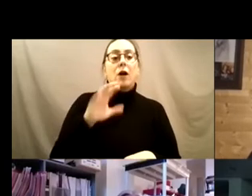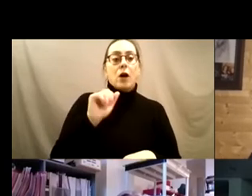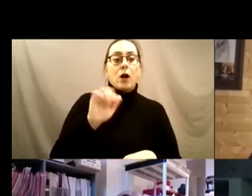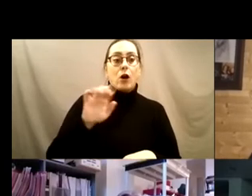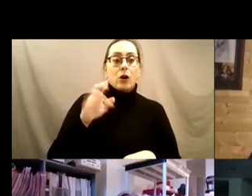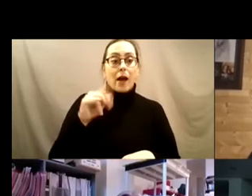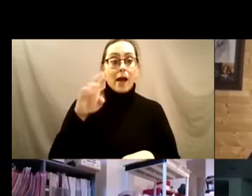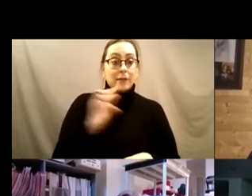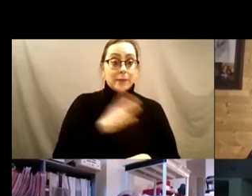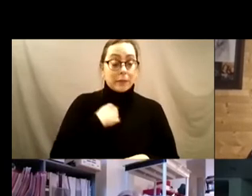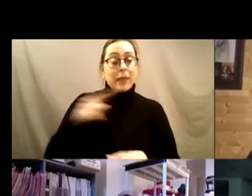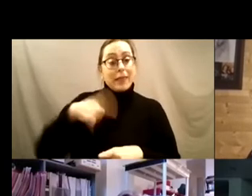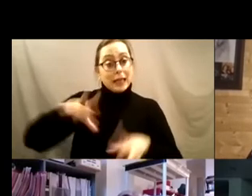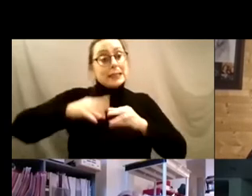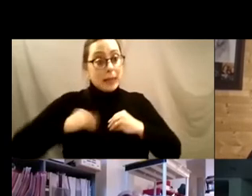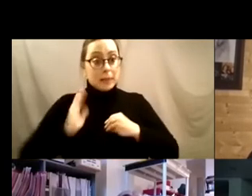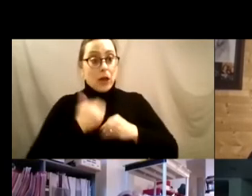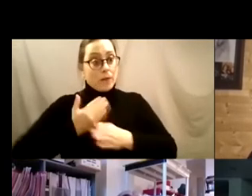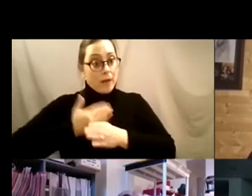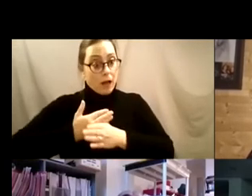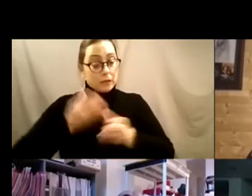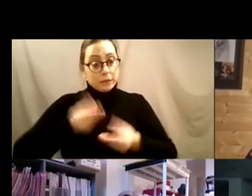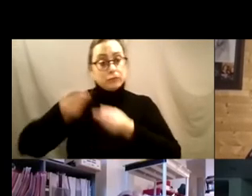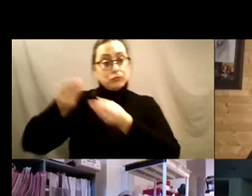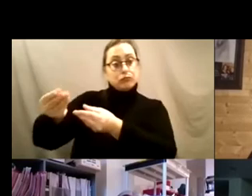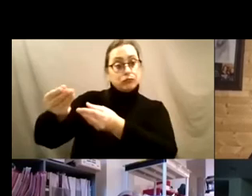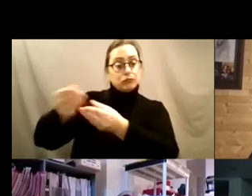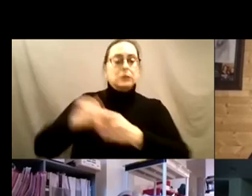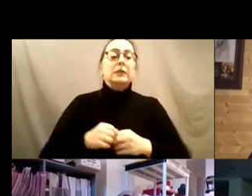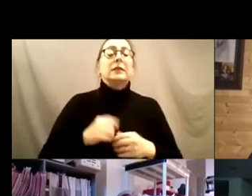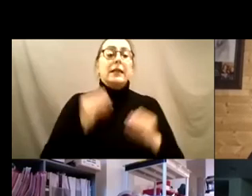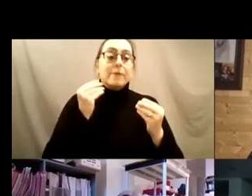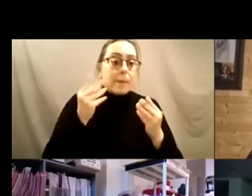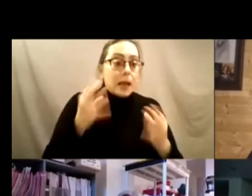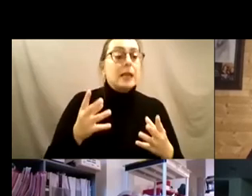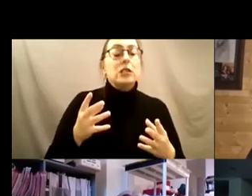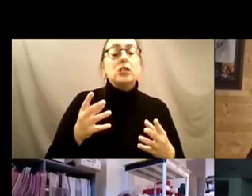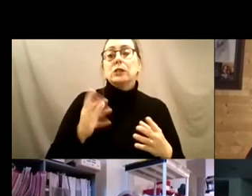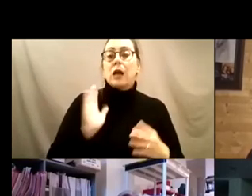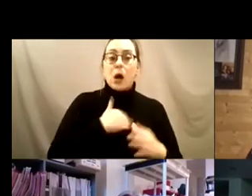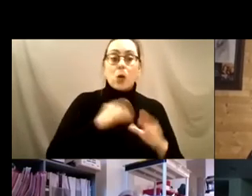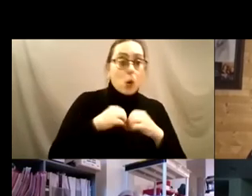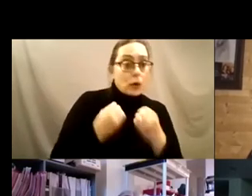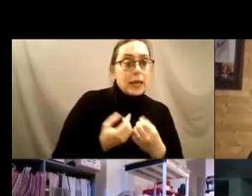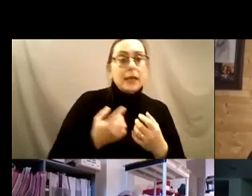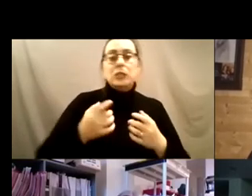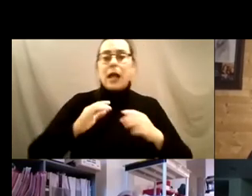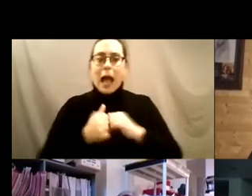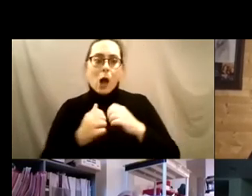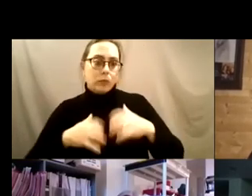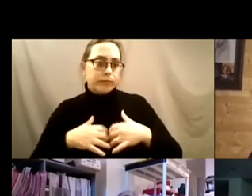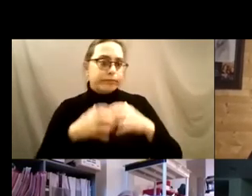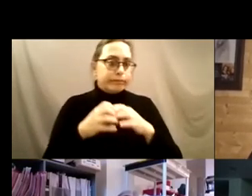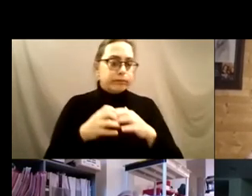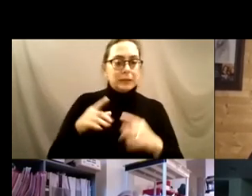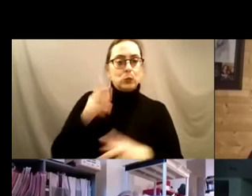And so we are now, our information about our organization and how it began is safely in the archives for anyone who